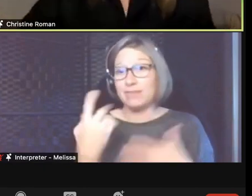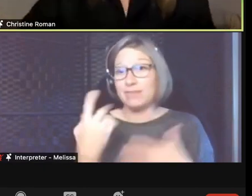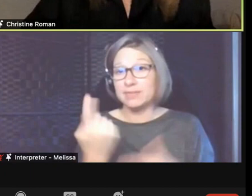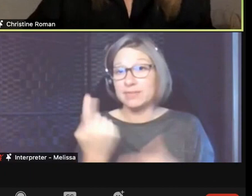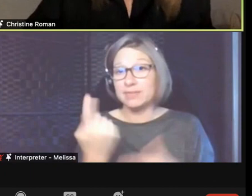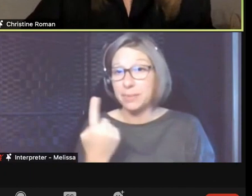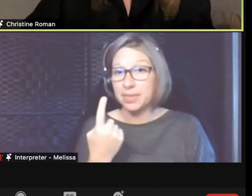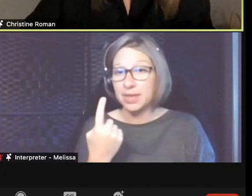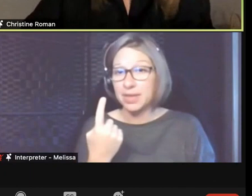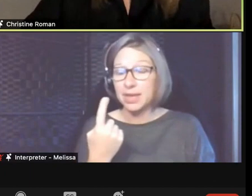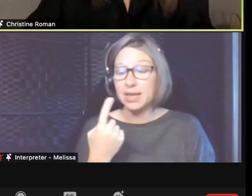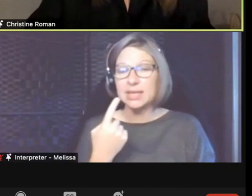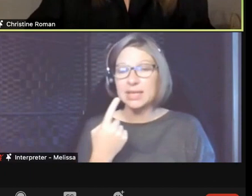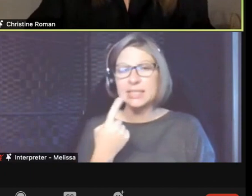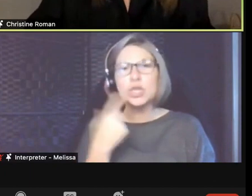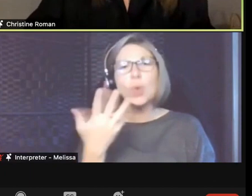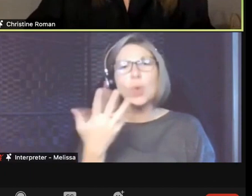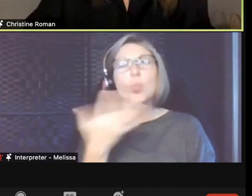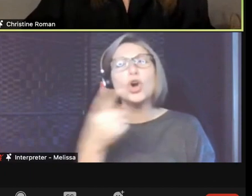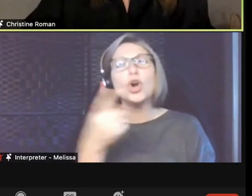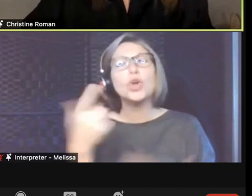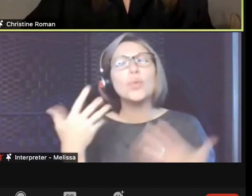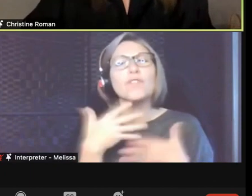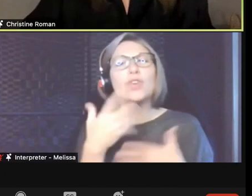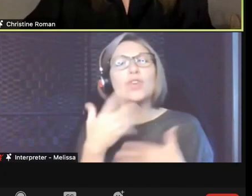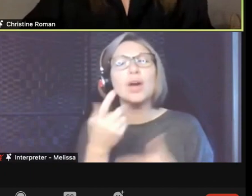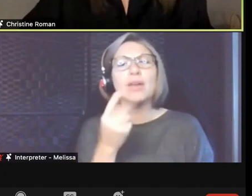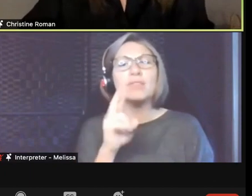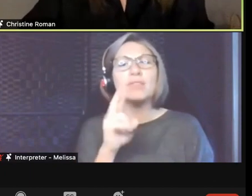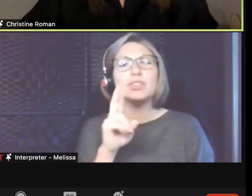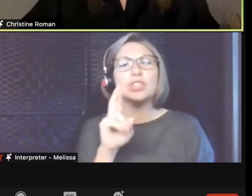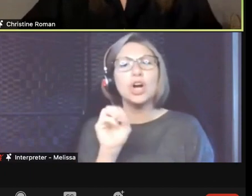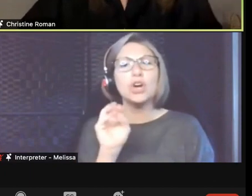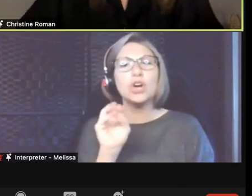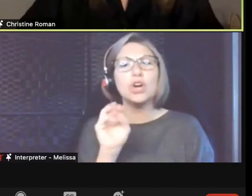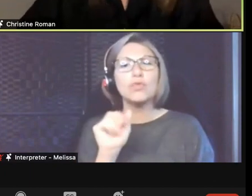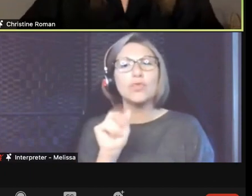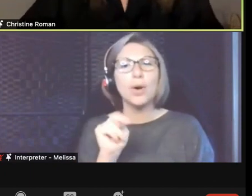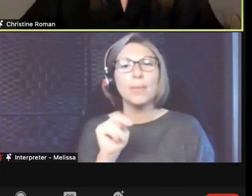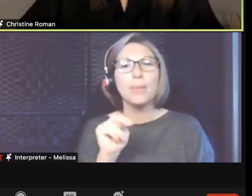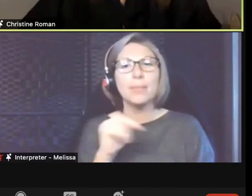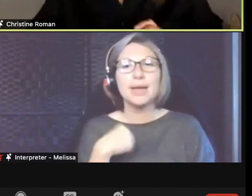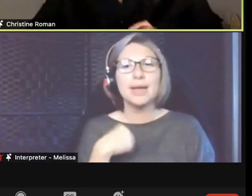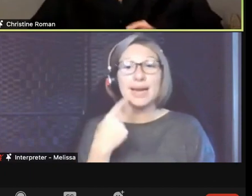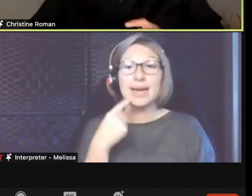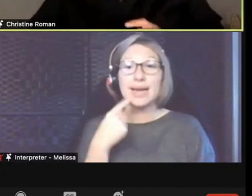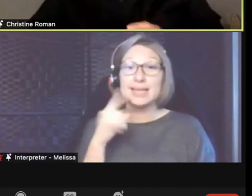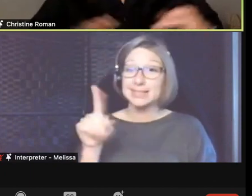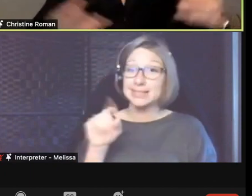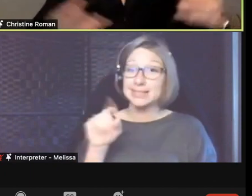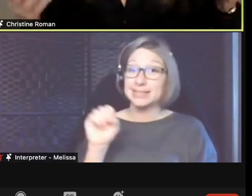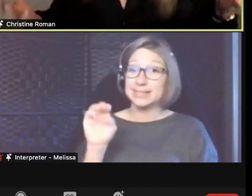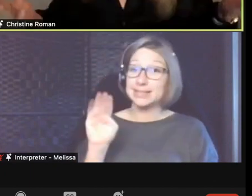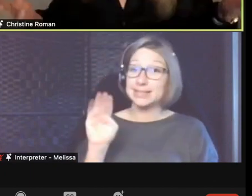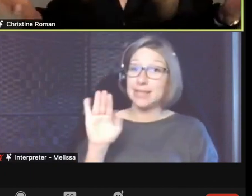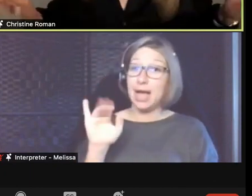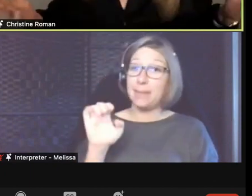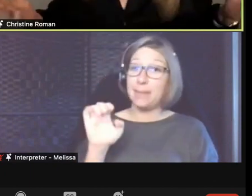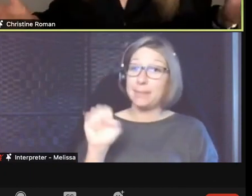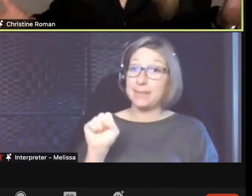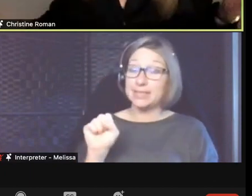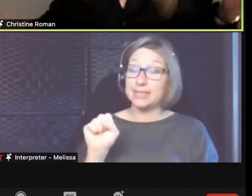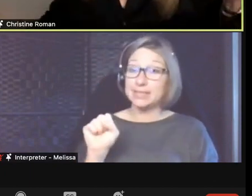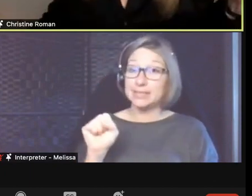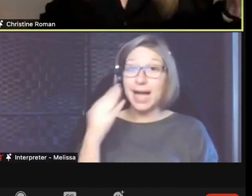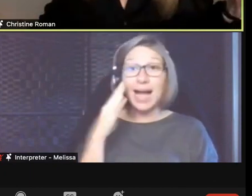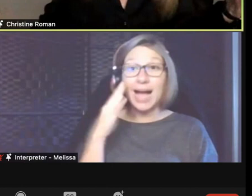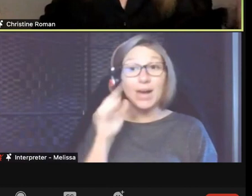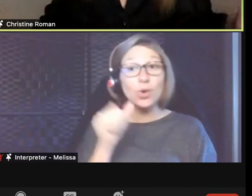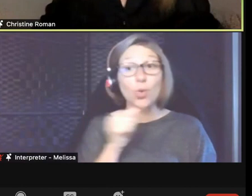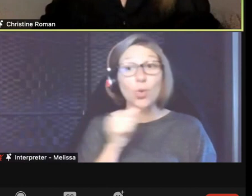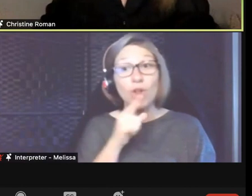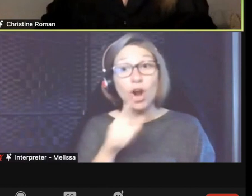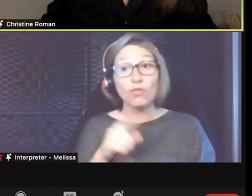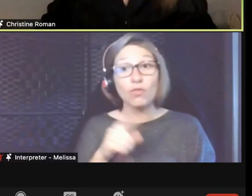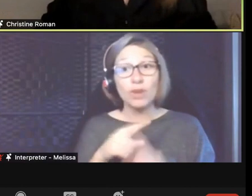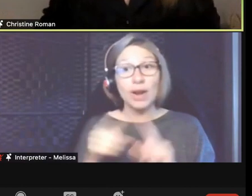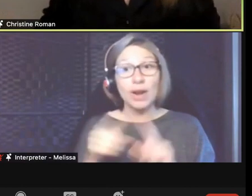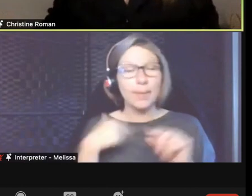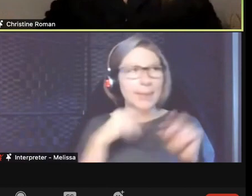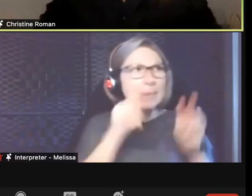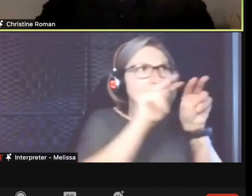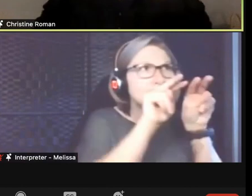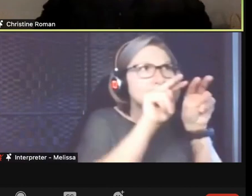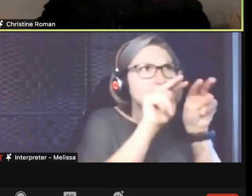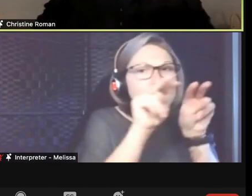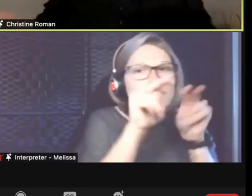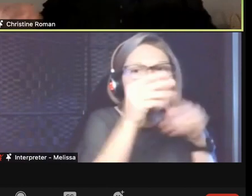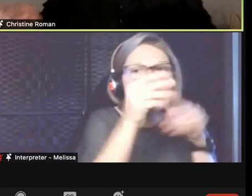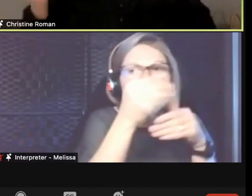so what are you afraid of, Dr. Roman? I said, zombies. And it's true. I said, I know they're not real, but I look out the window every night just